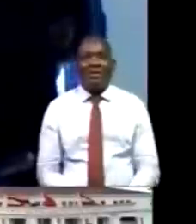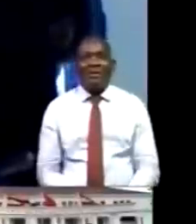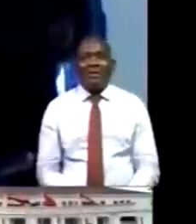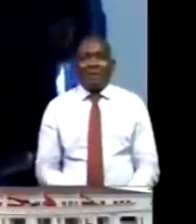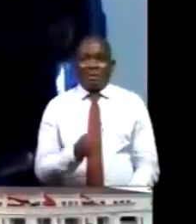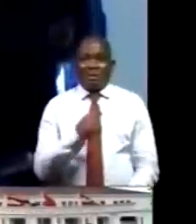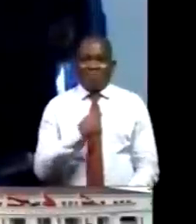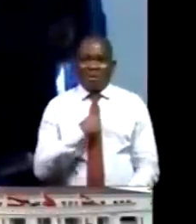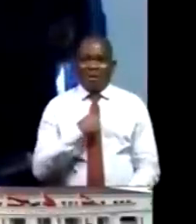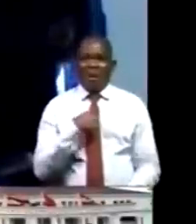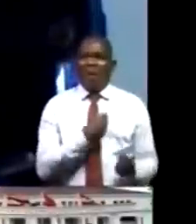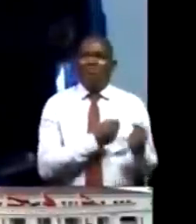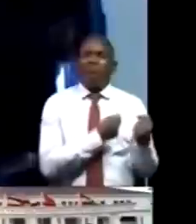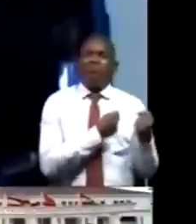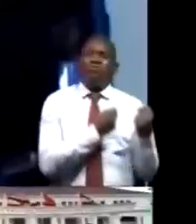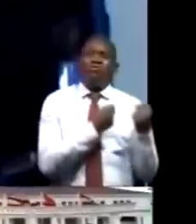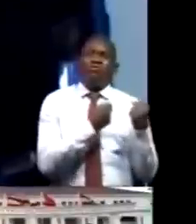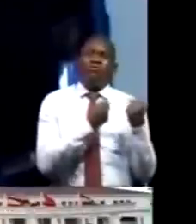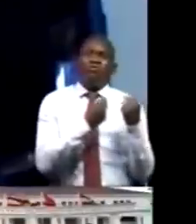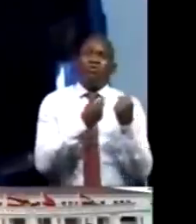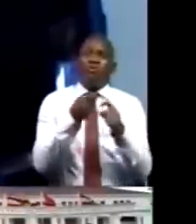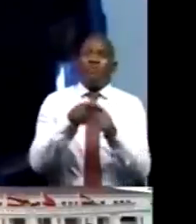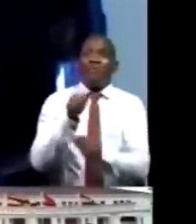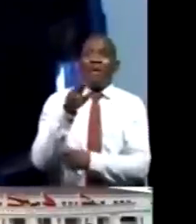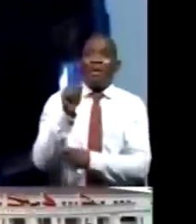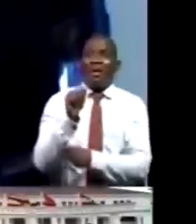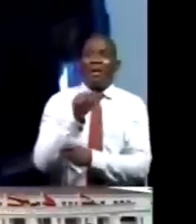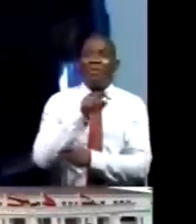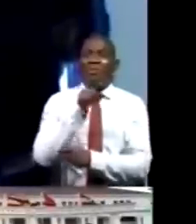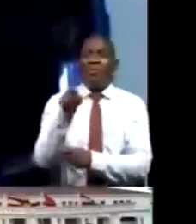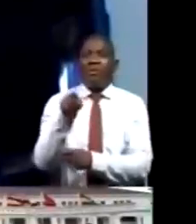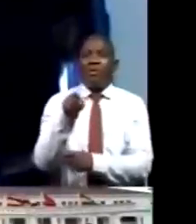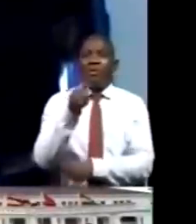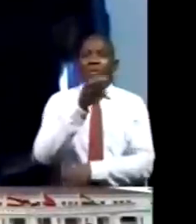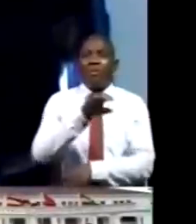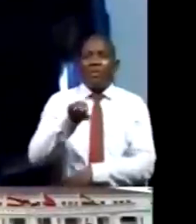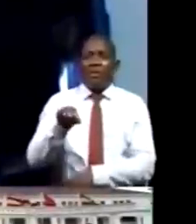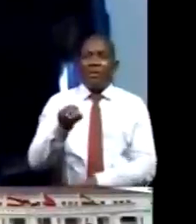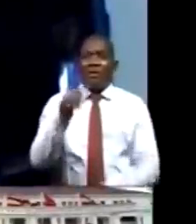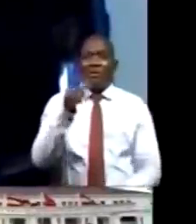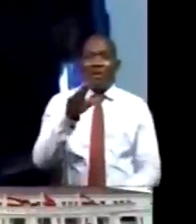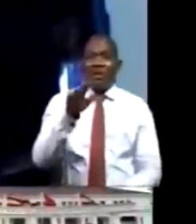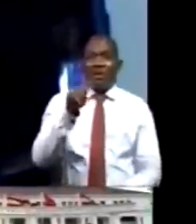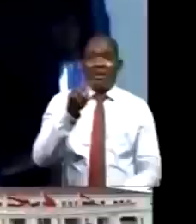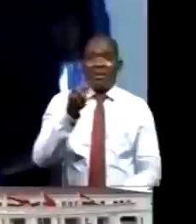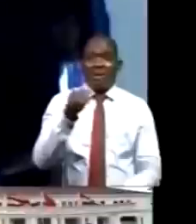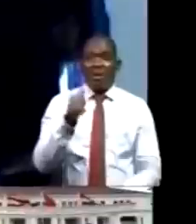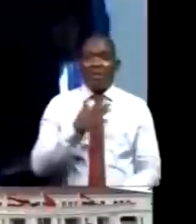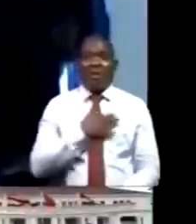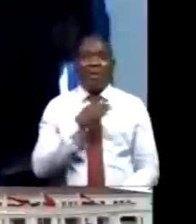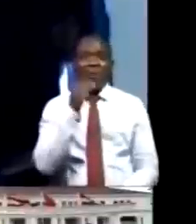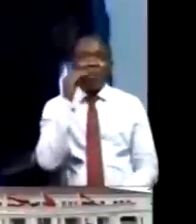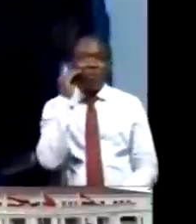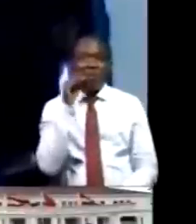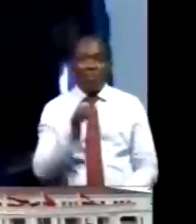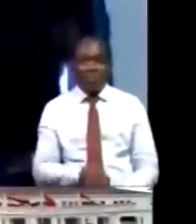And I had to drive from Accra all the way to Committee 25, where I reside.